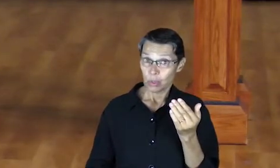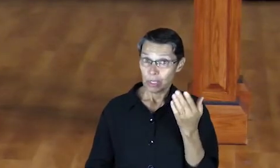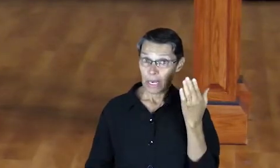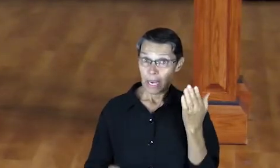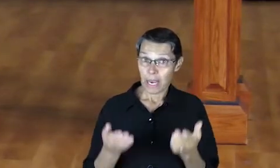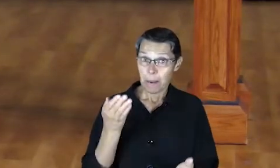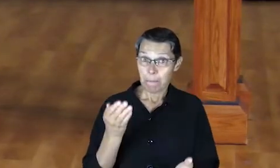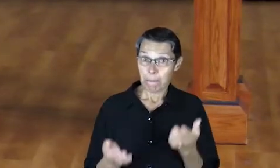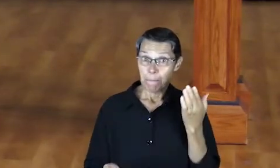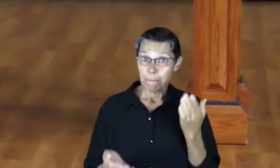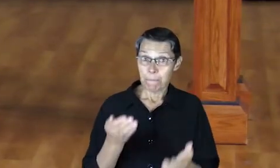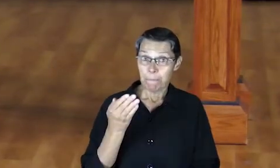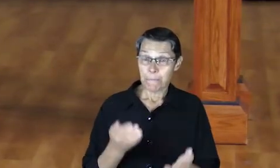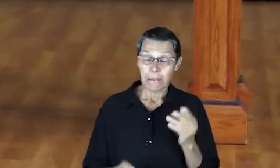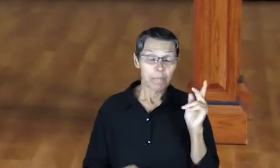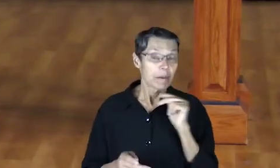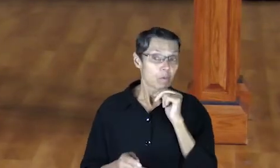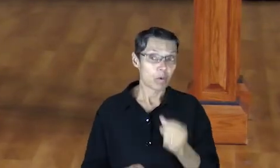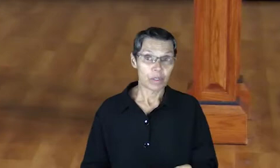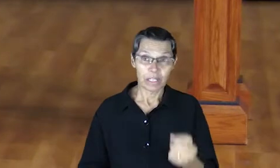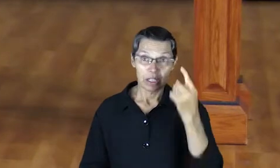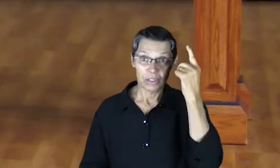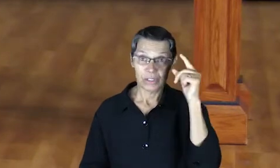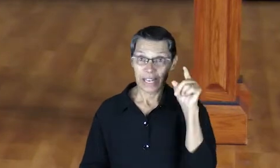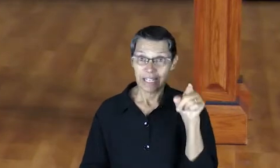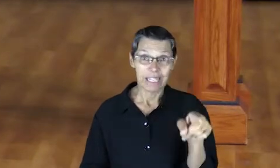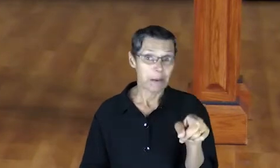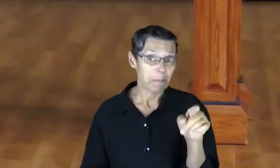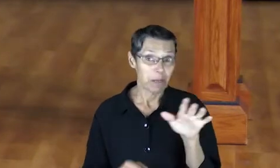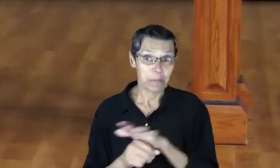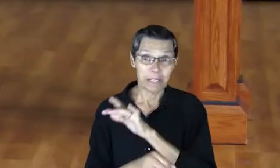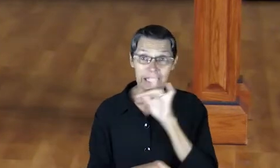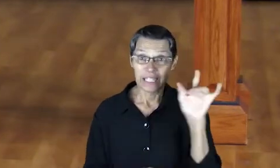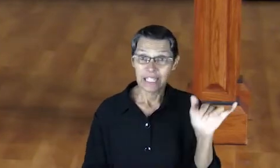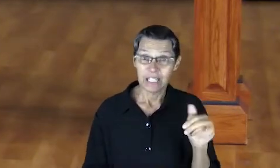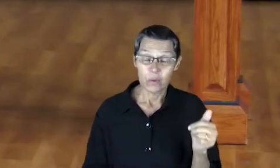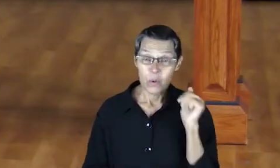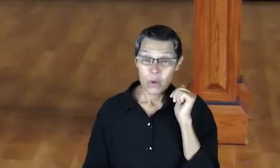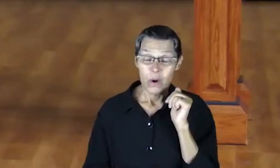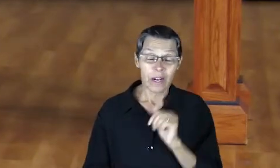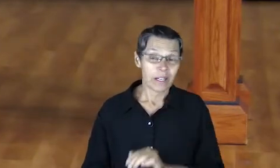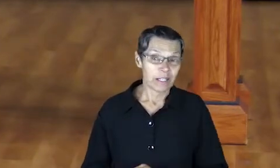to be able to hear his voice with objectivity.